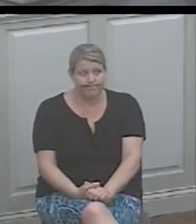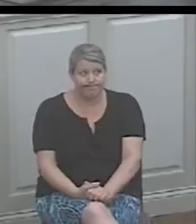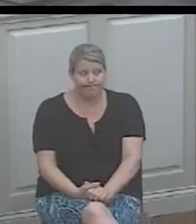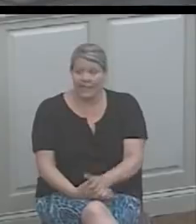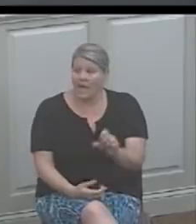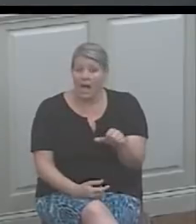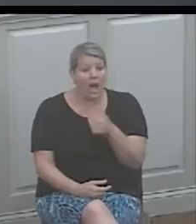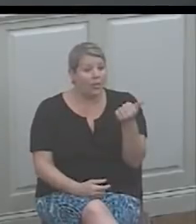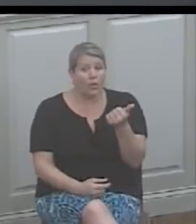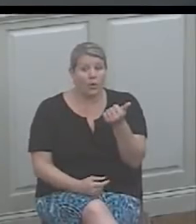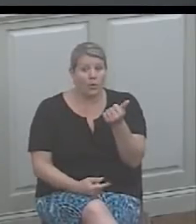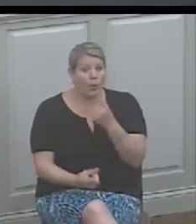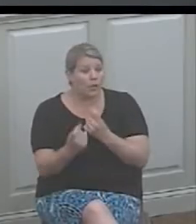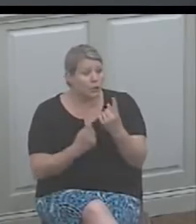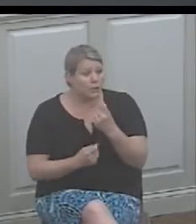Anyone else? Questions?